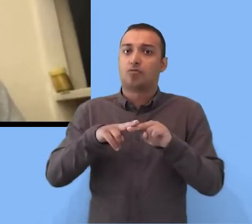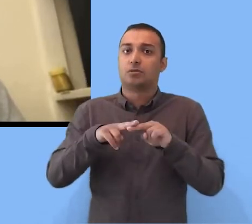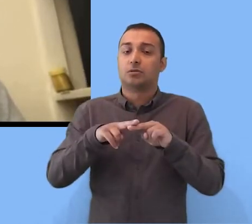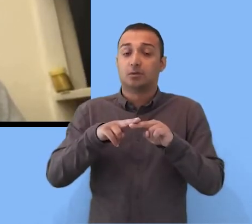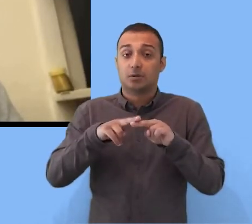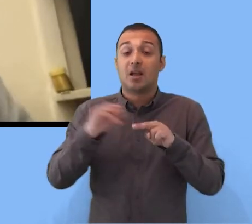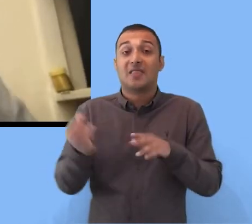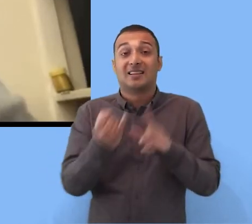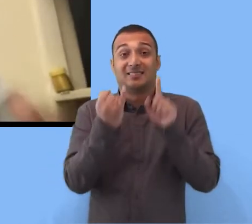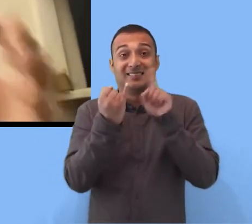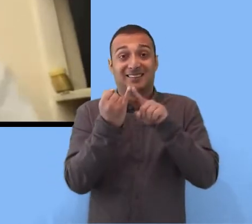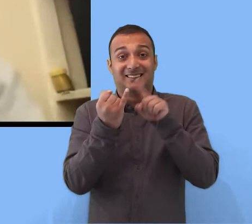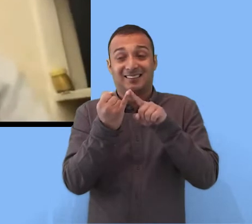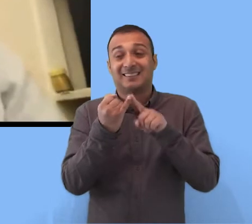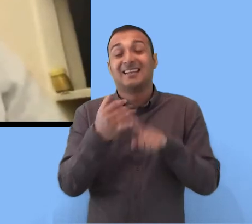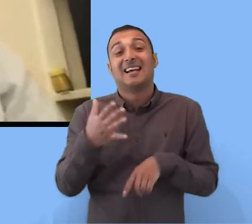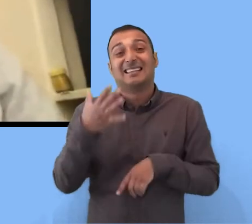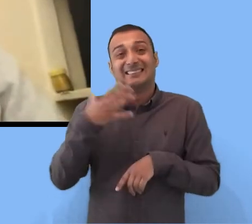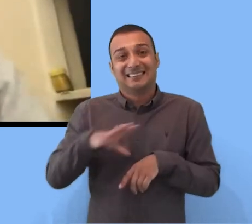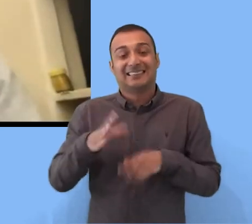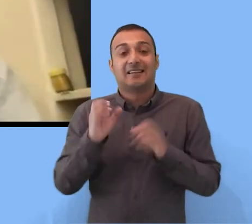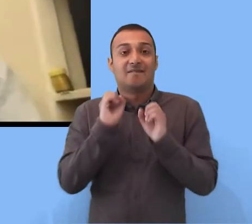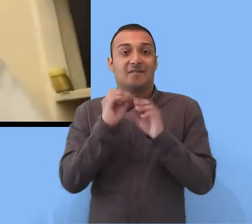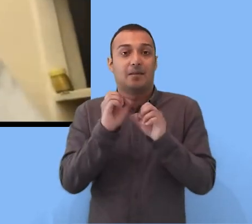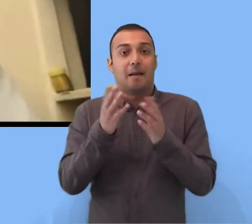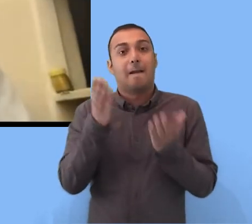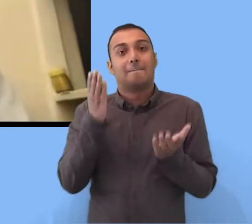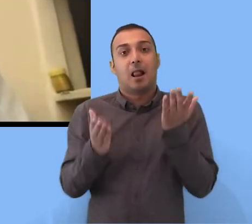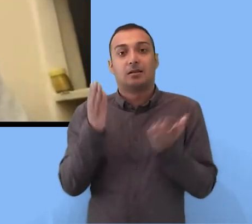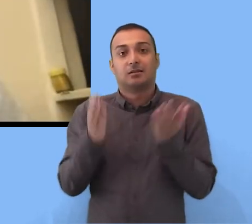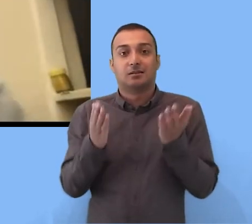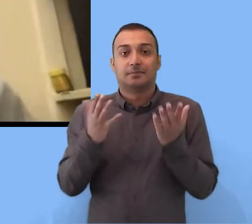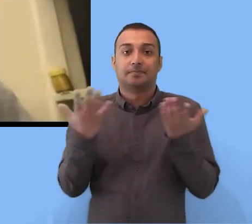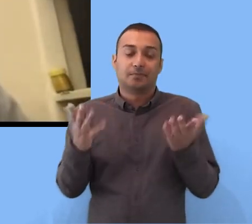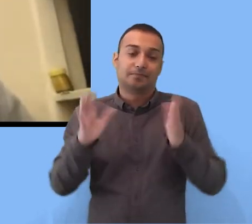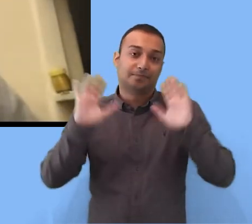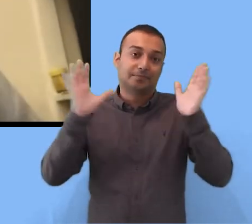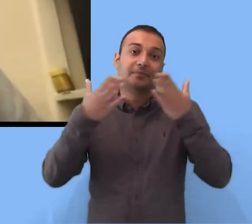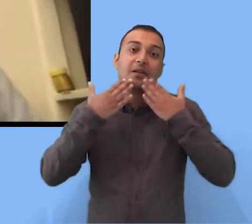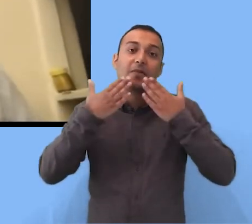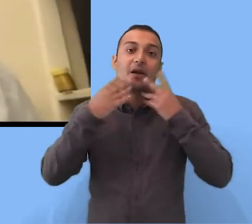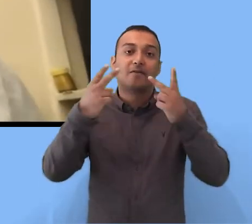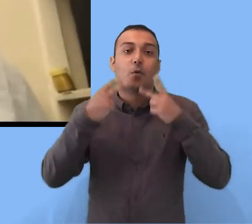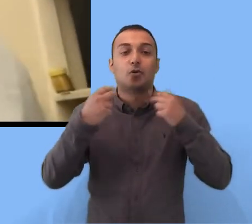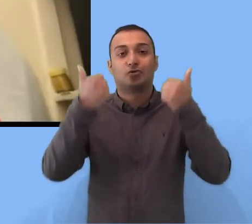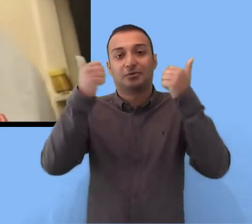balanced. Blessings and love. I'm Jamel C Campbell.